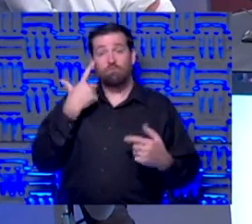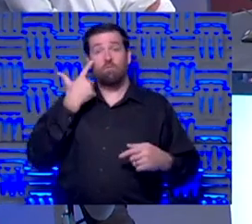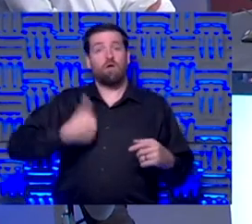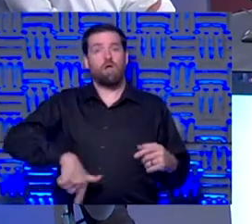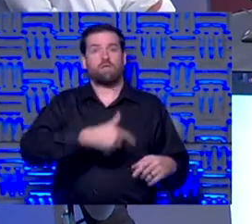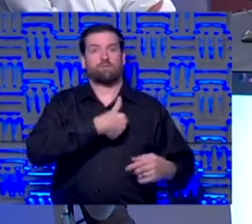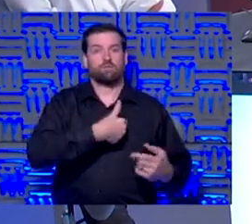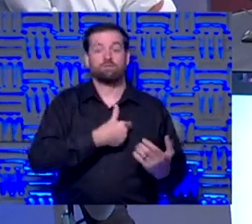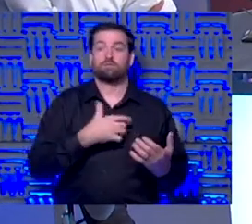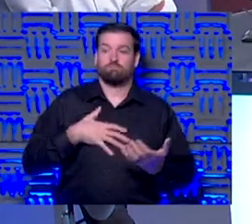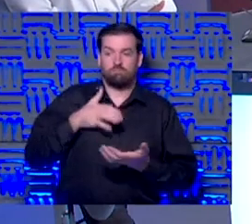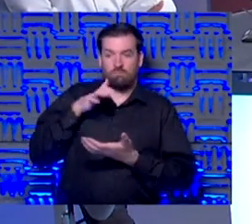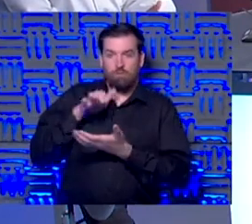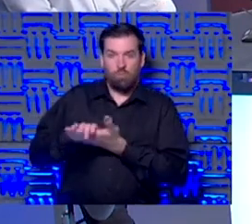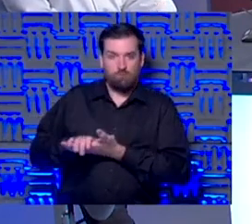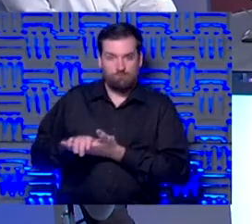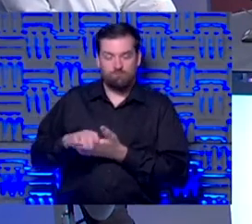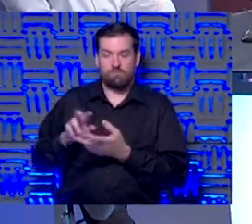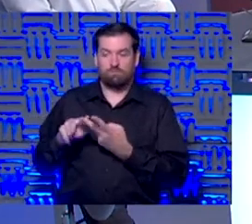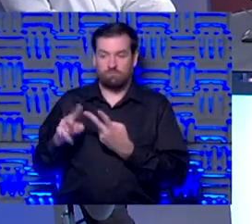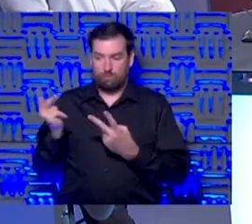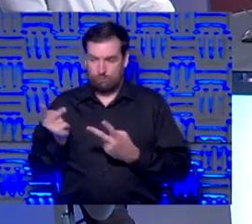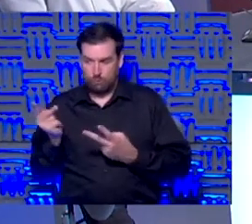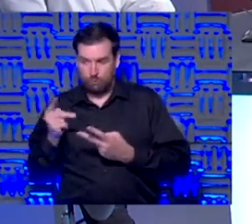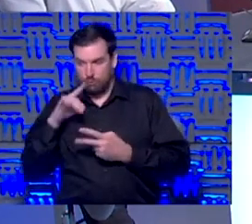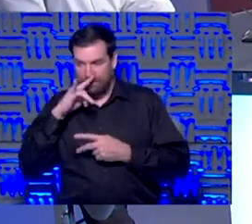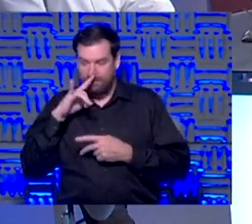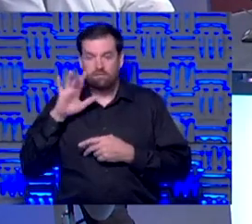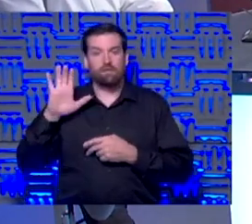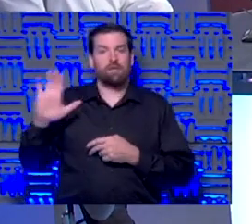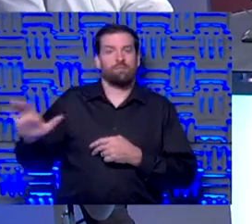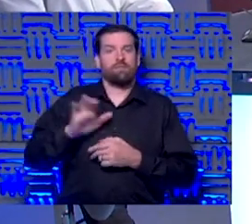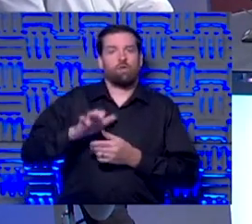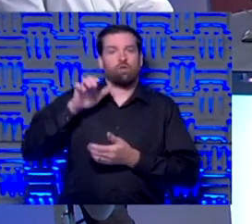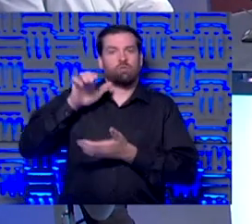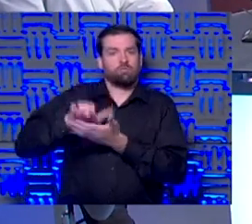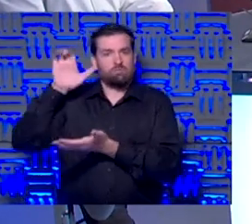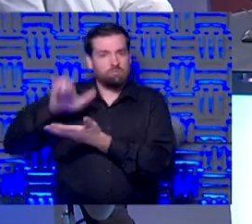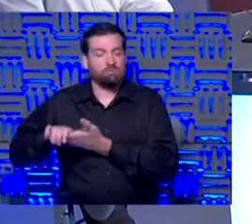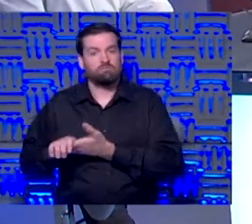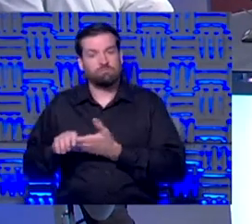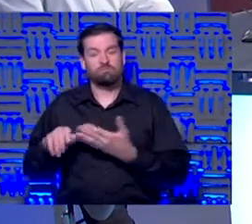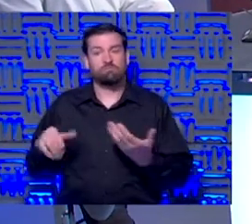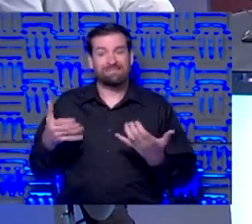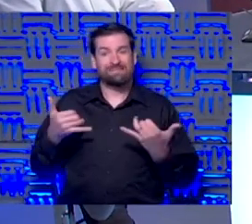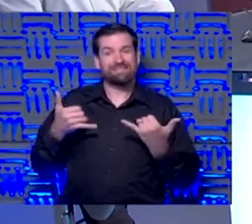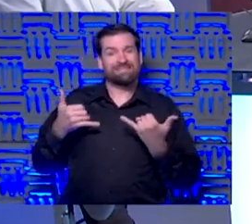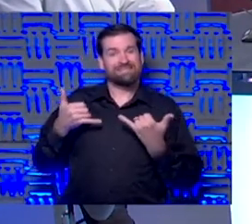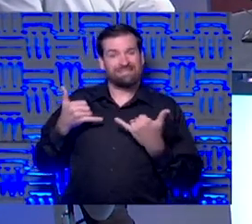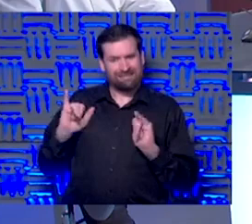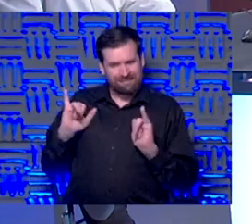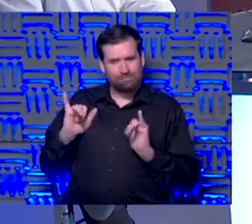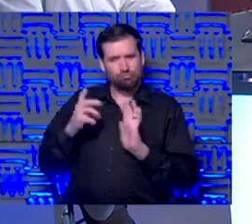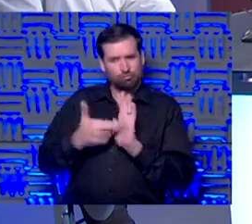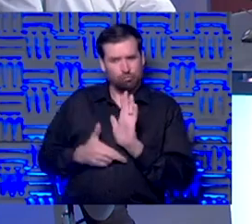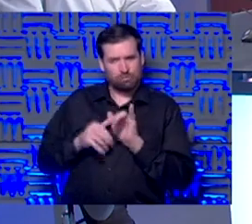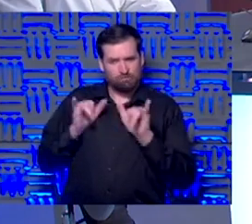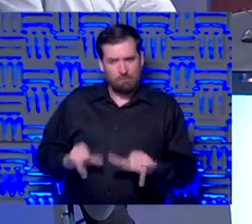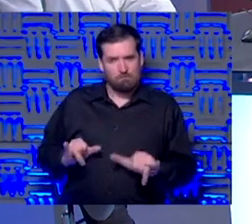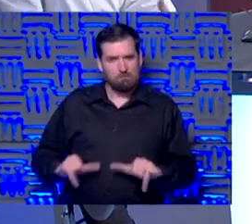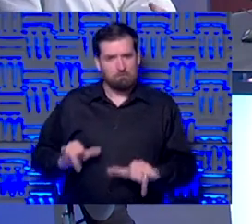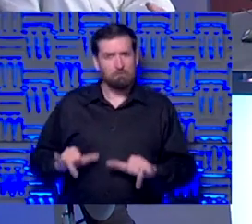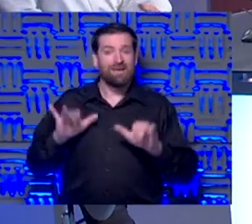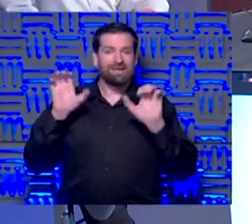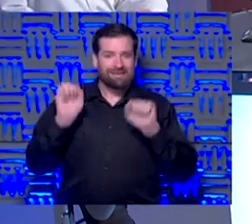was my wife and I, our 2 kids, and their significant others. And we had the rules. We still have those rules. But how we do that so we can